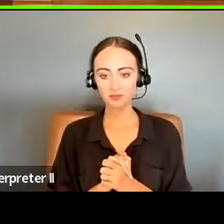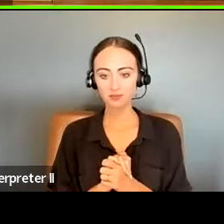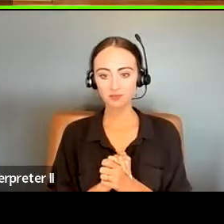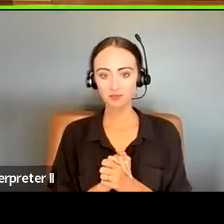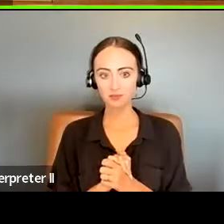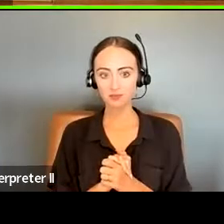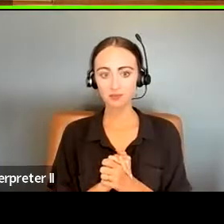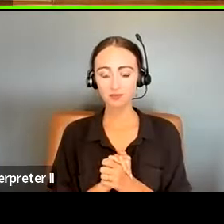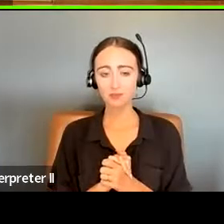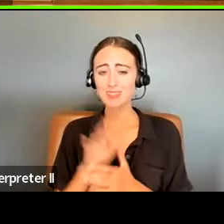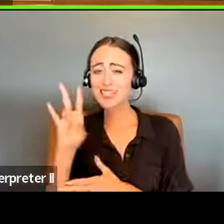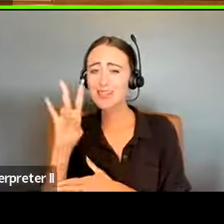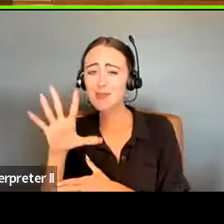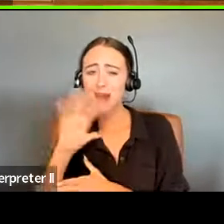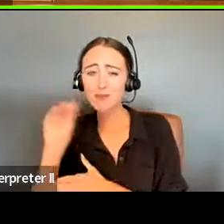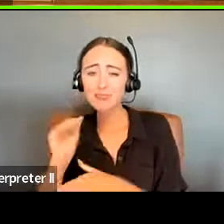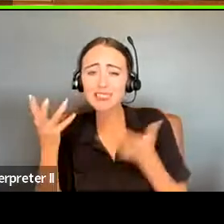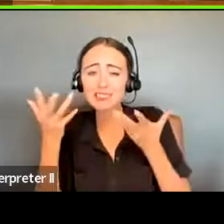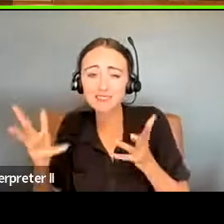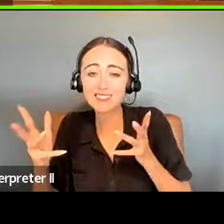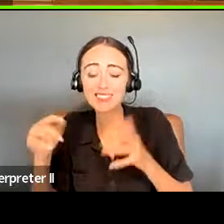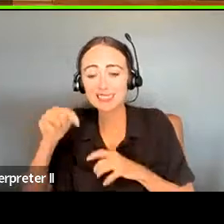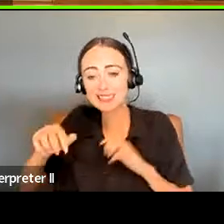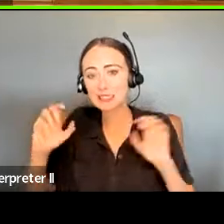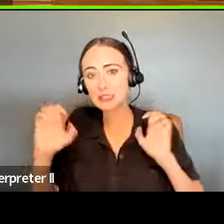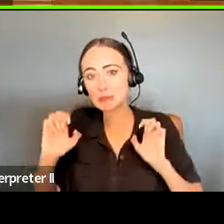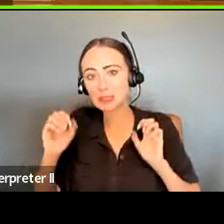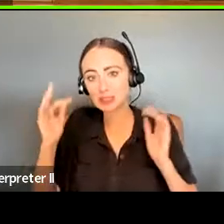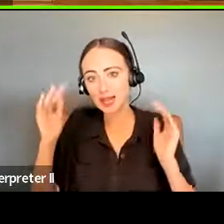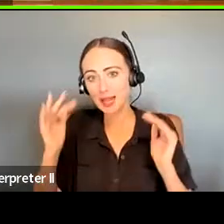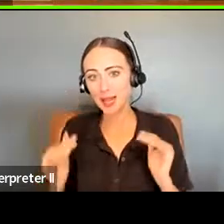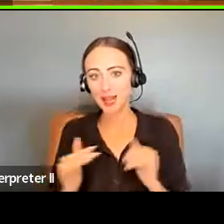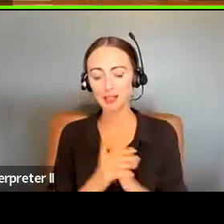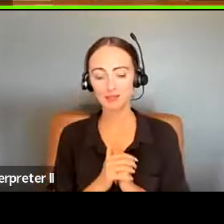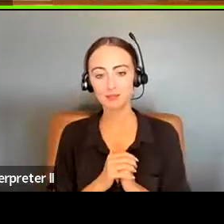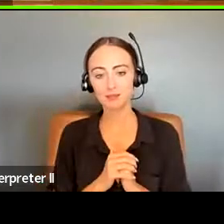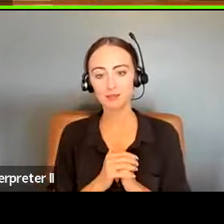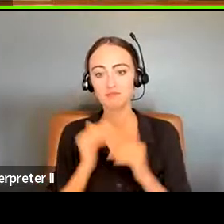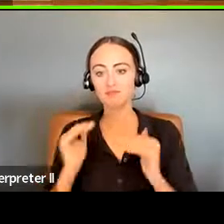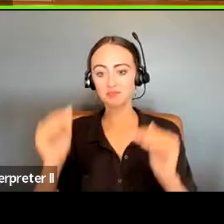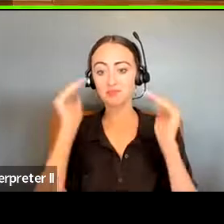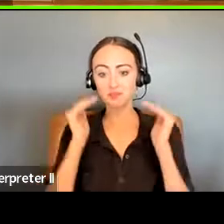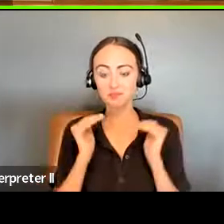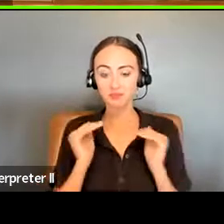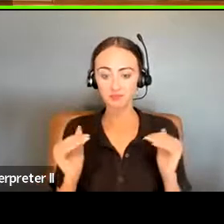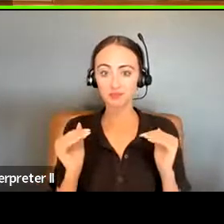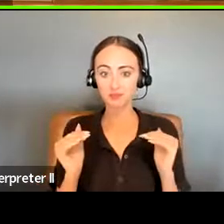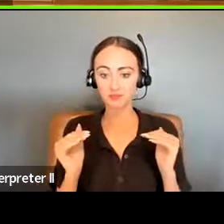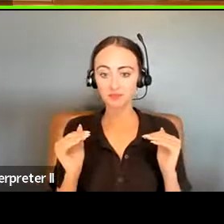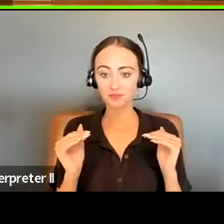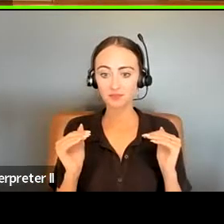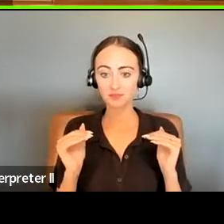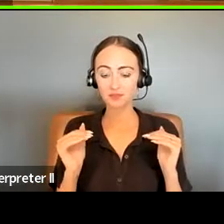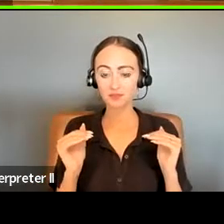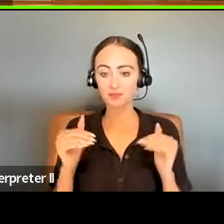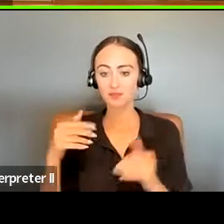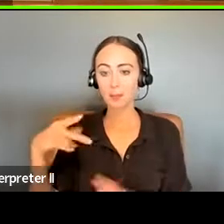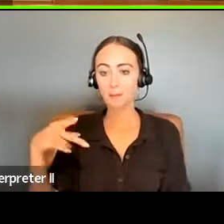We are 75% of the way through our emergencies. The next item is